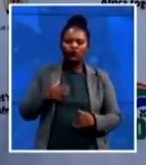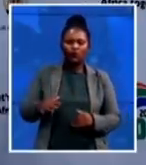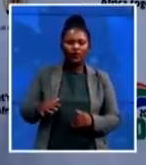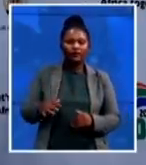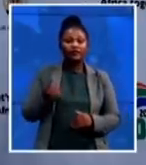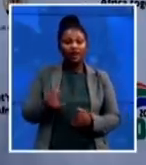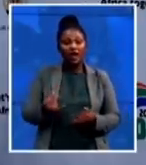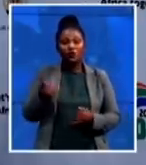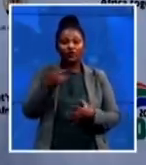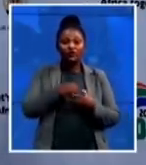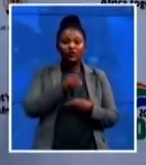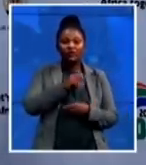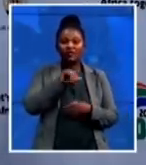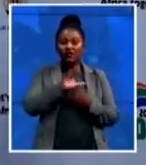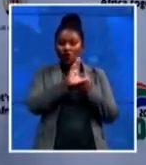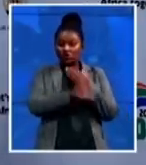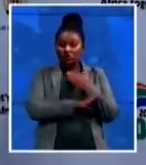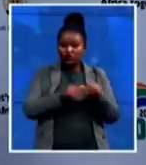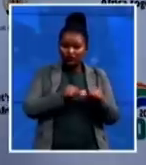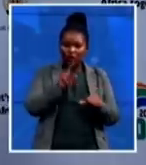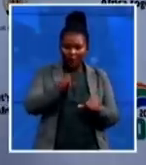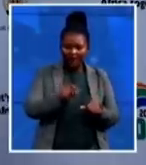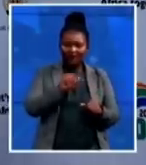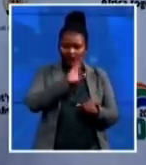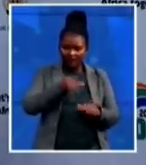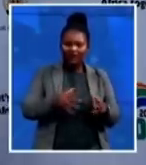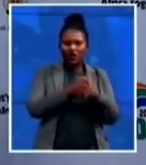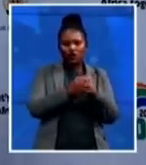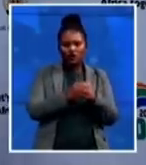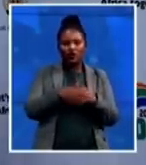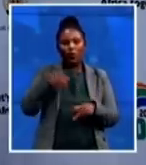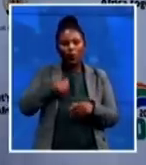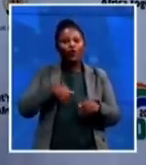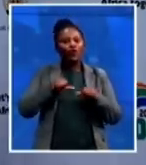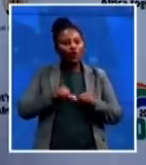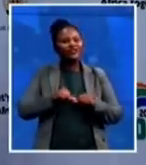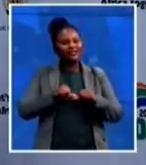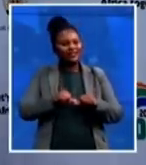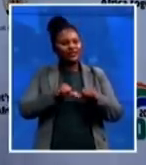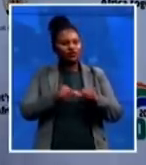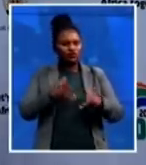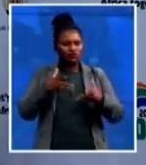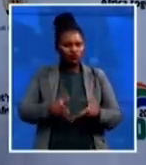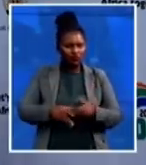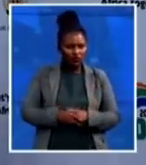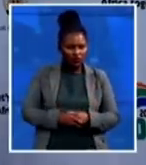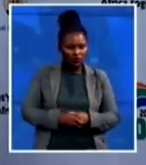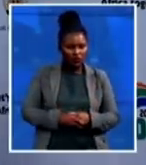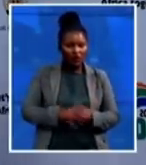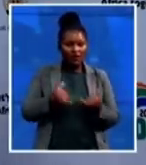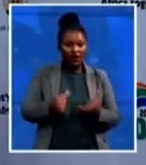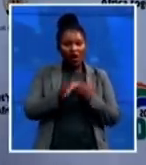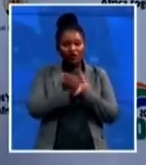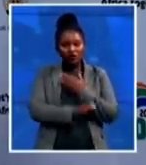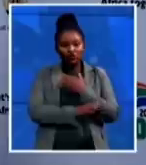on our side, and will continue differing on the path of constitutional democracy, on the modalities